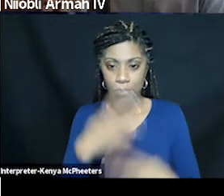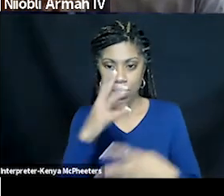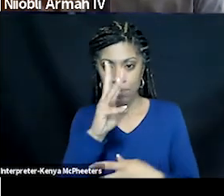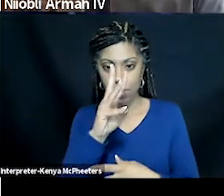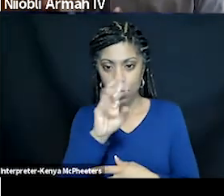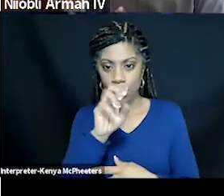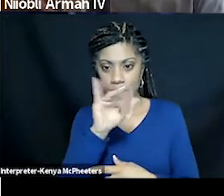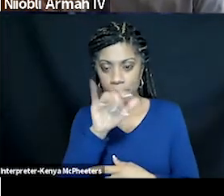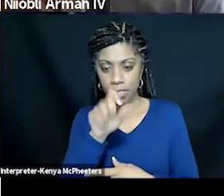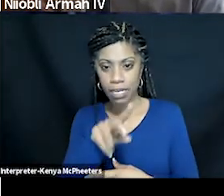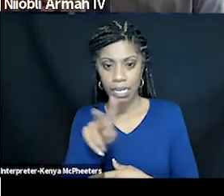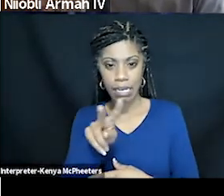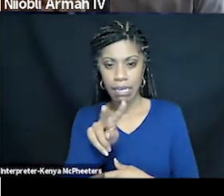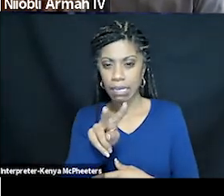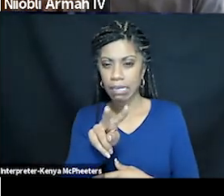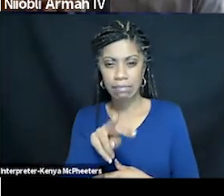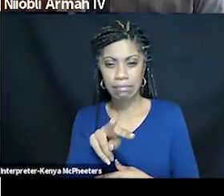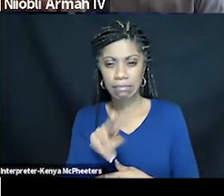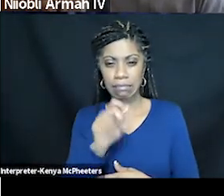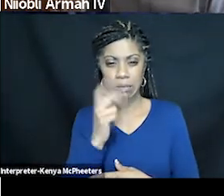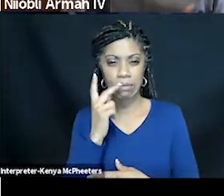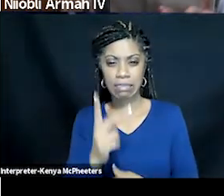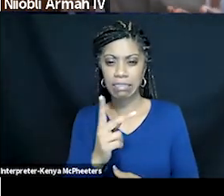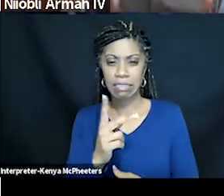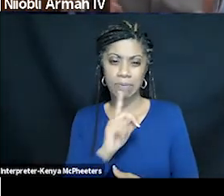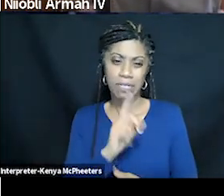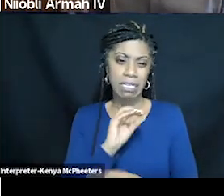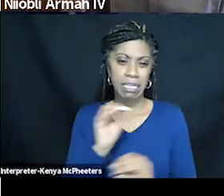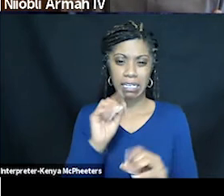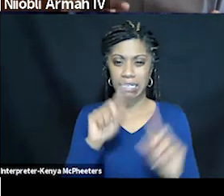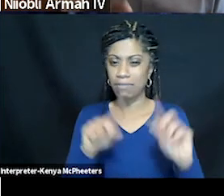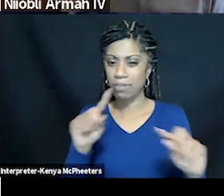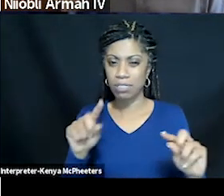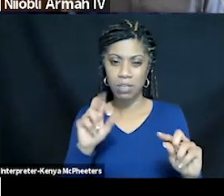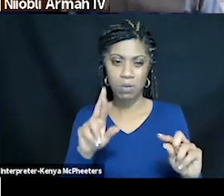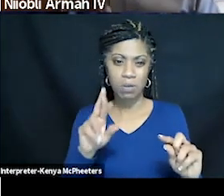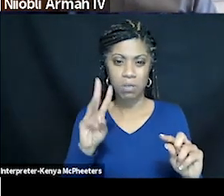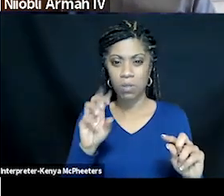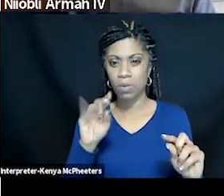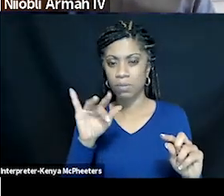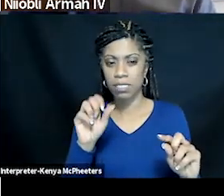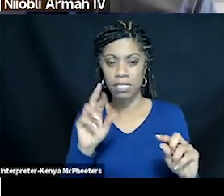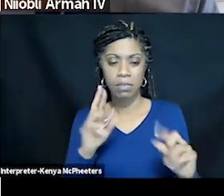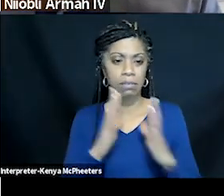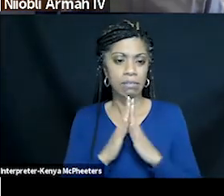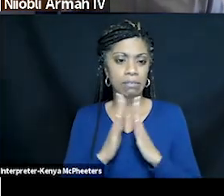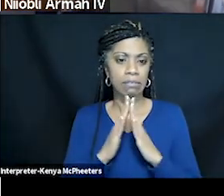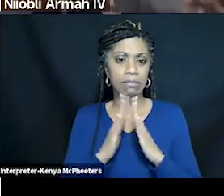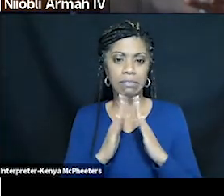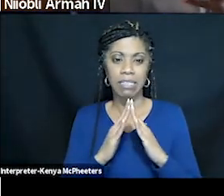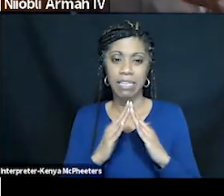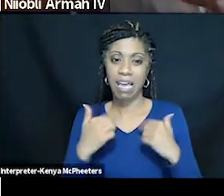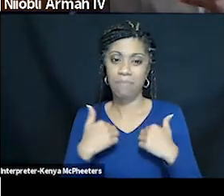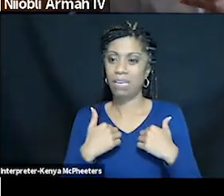doesn't matter how much the grant teams wants to diversify the pool. If the work hasn't been done from the digital team to the comms team to the outreach